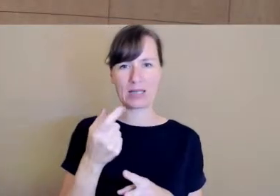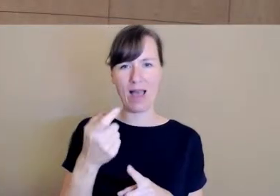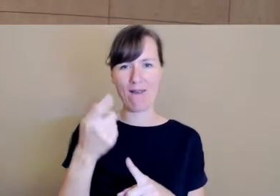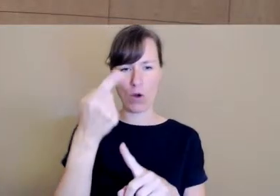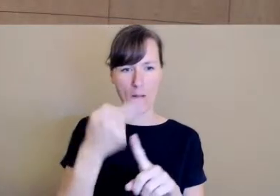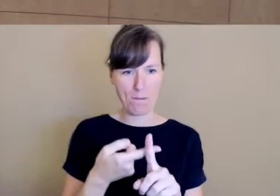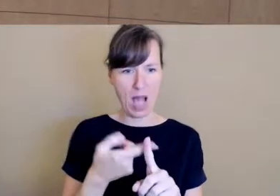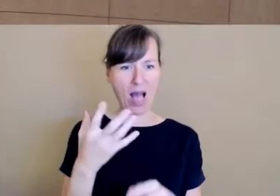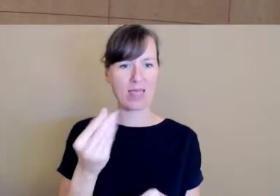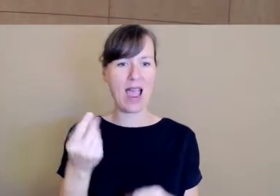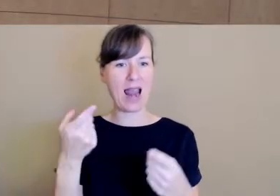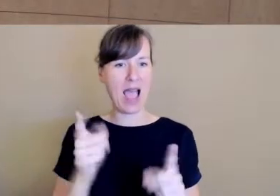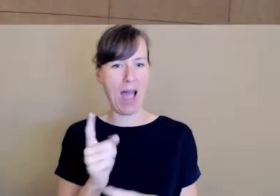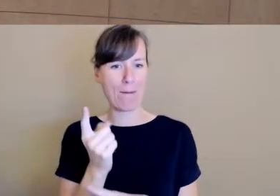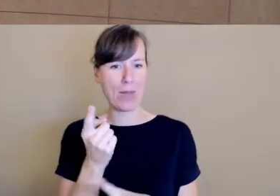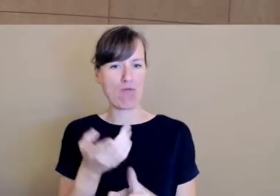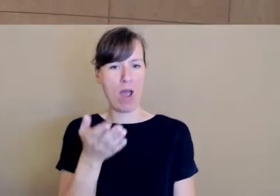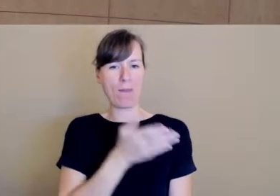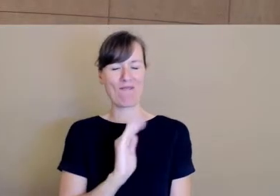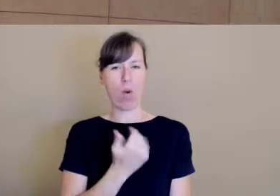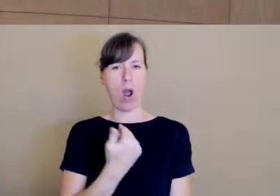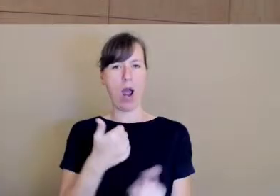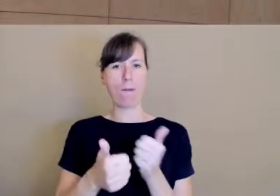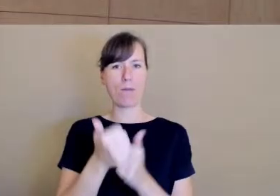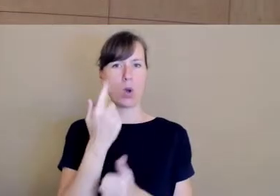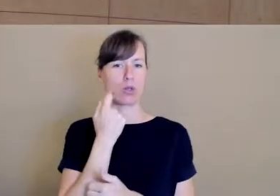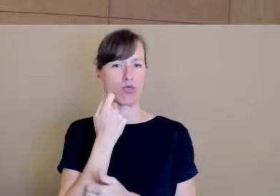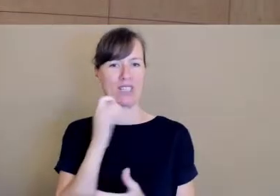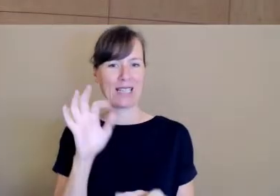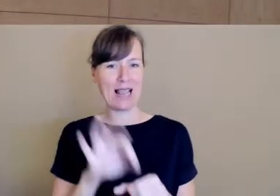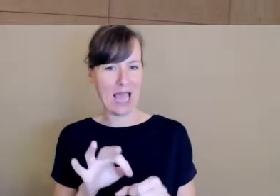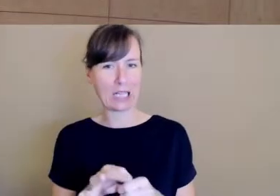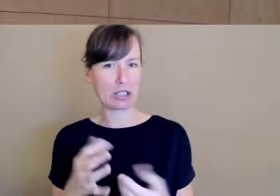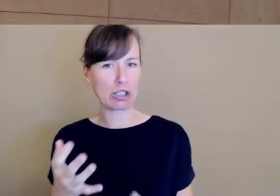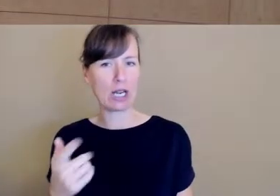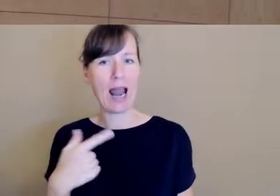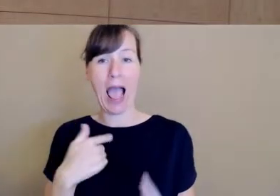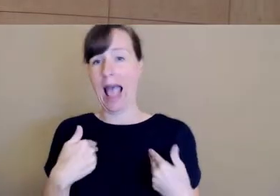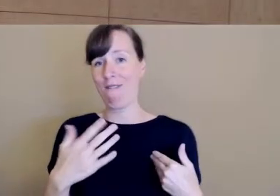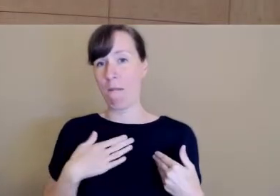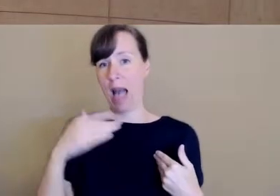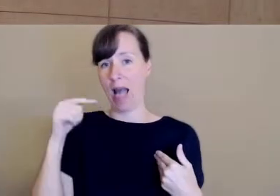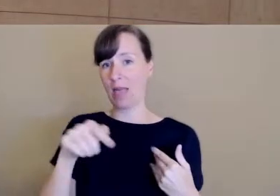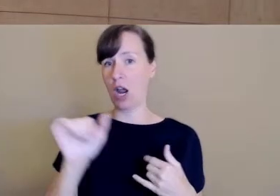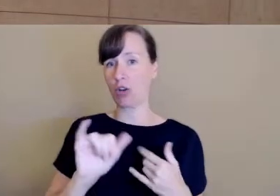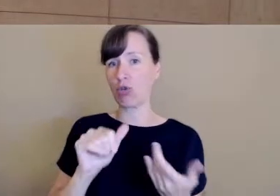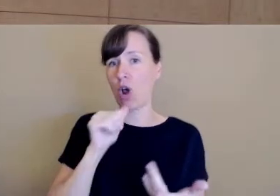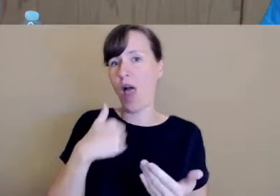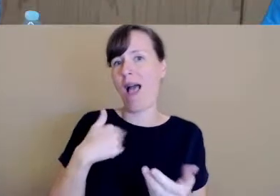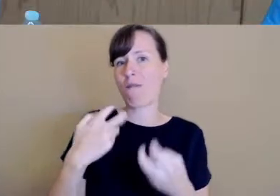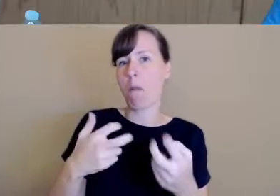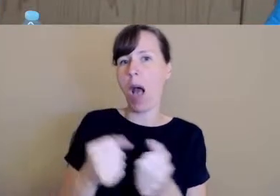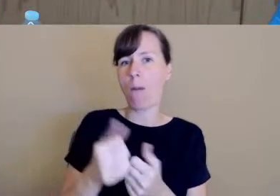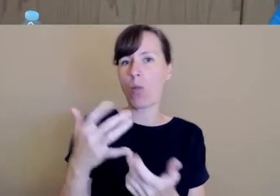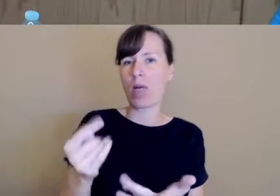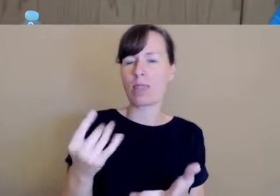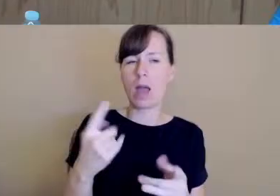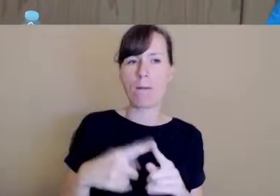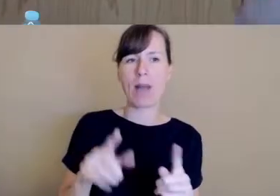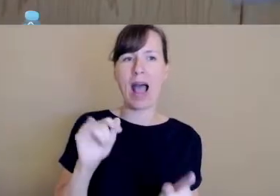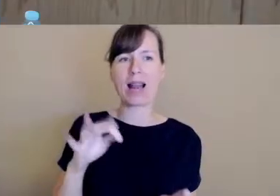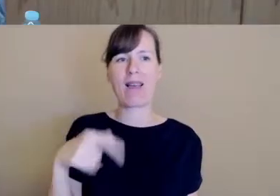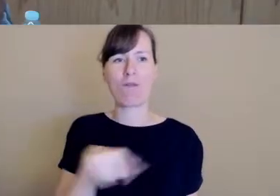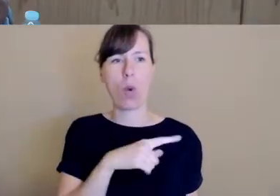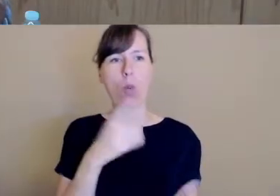most recent election that we had. I had mine on there as well, so I don't have a problem with it. But if we're going to have that, That should be